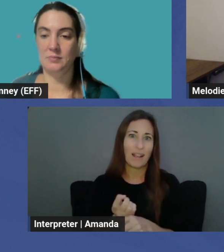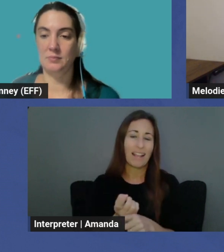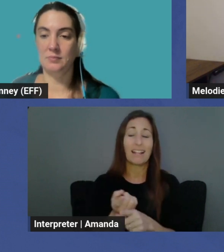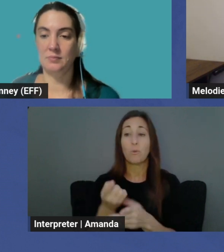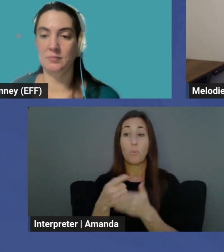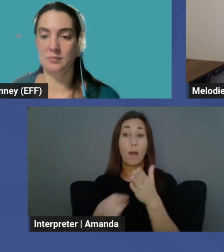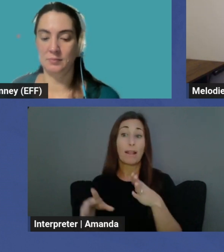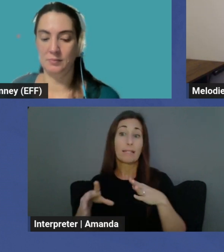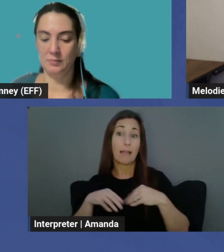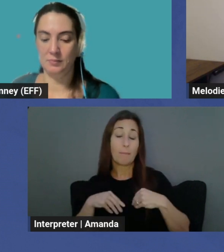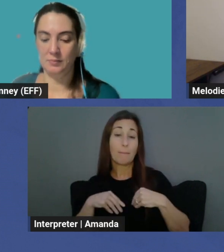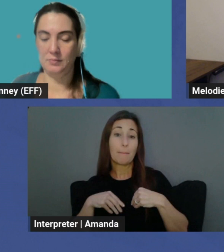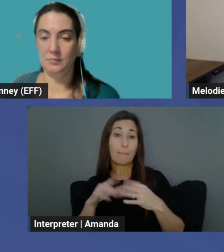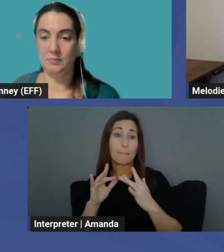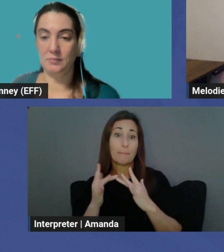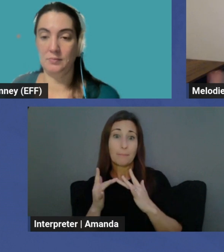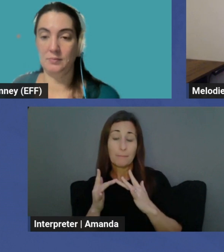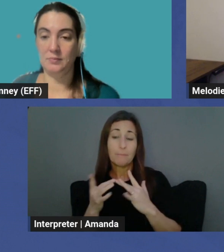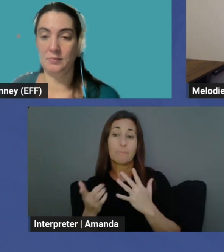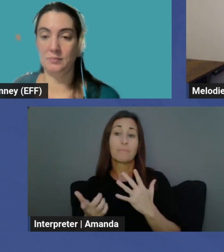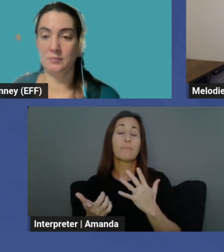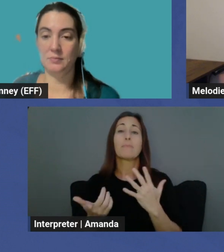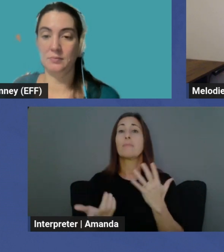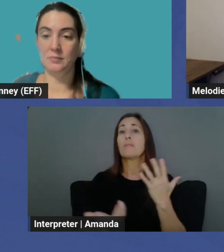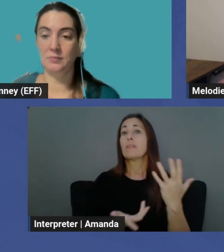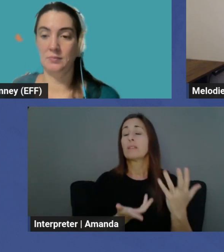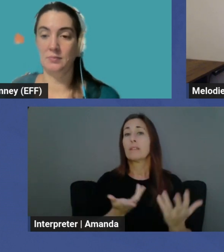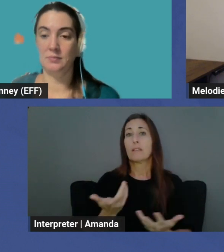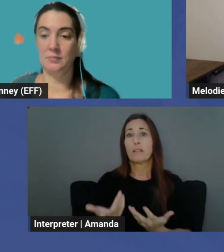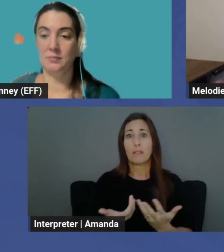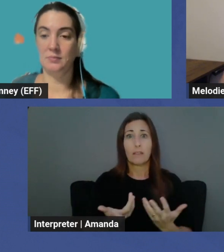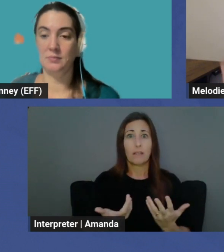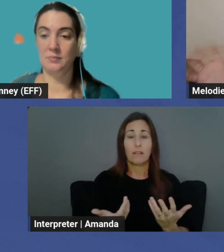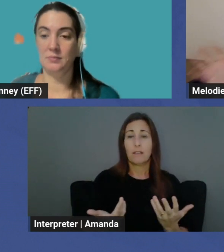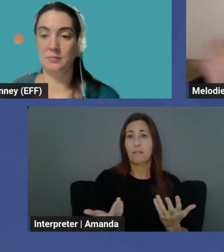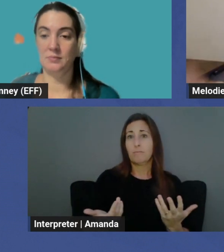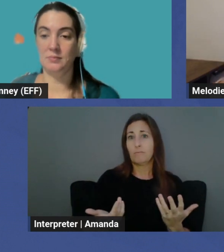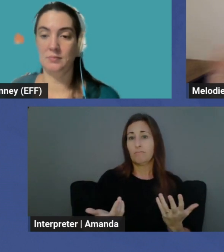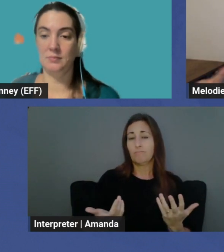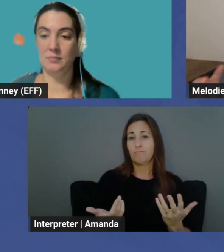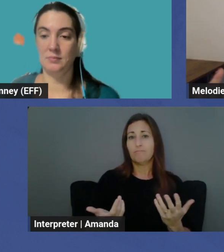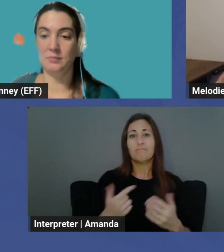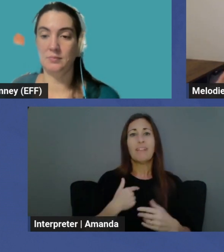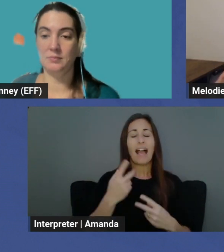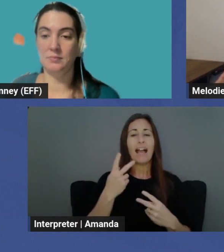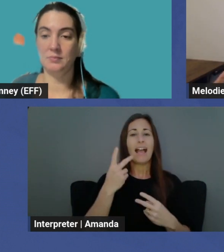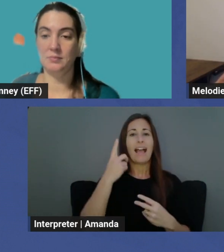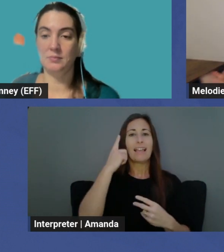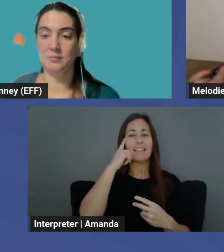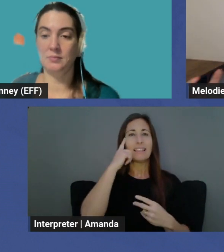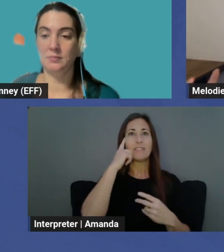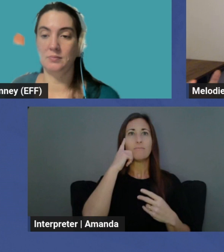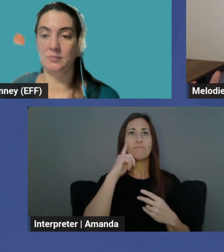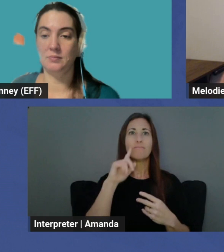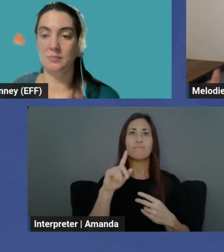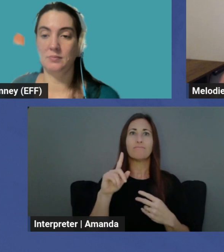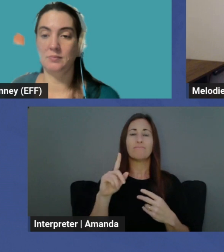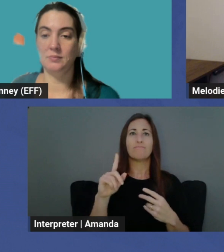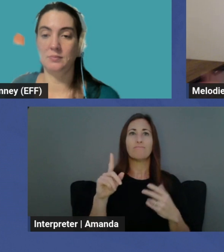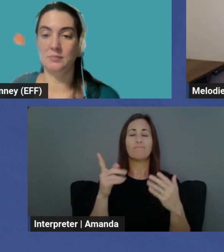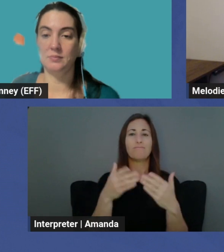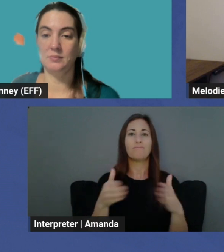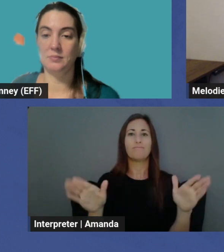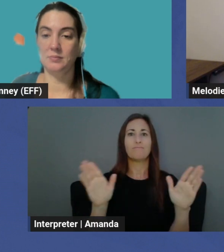acceptable to put forward as a public image. I see thematically as being one